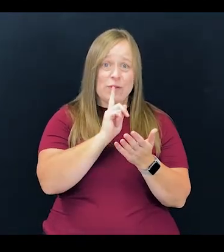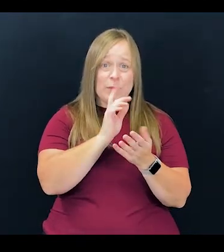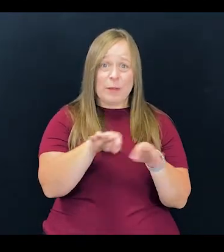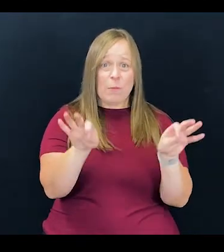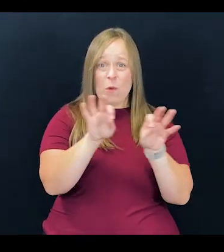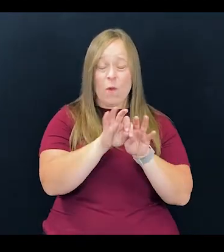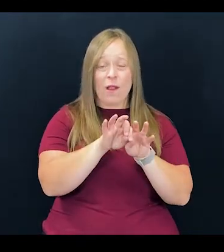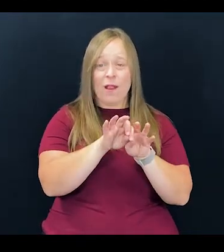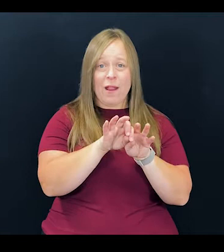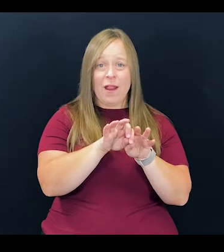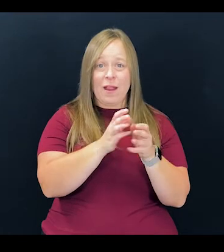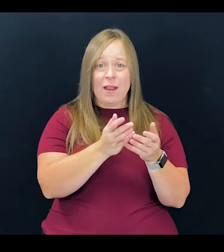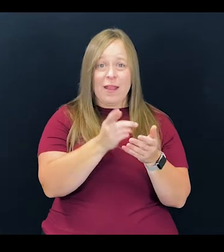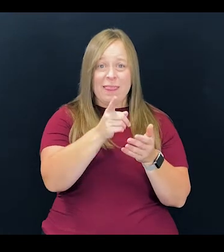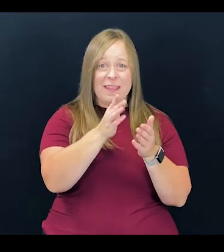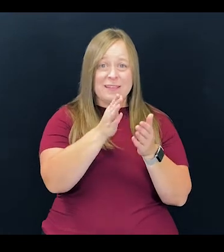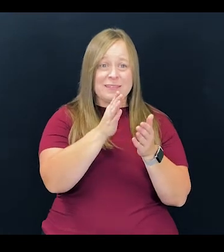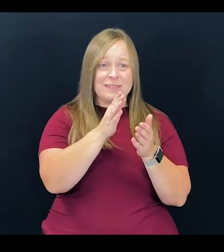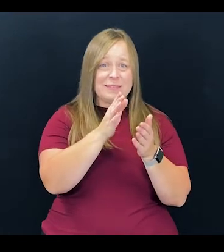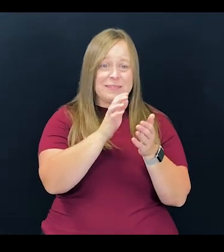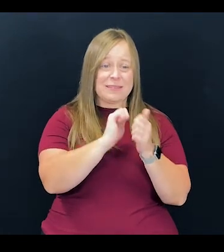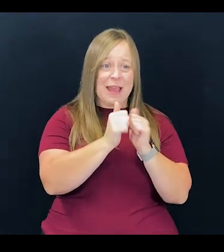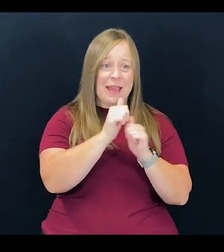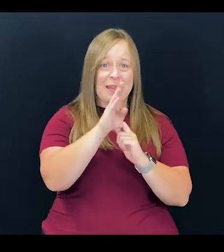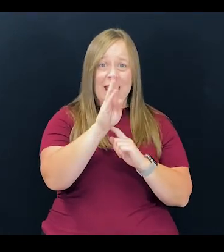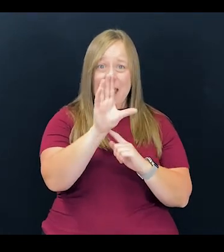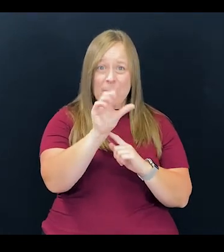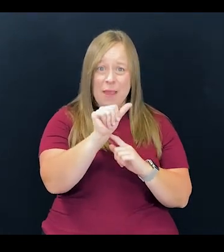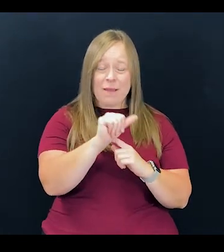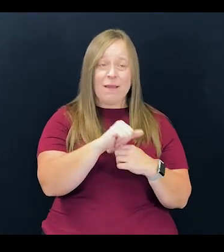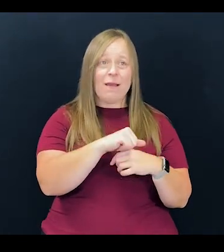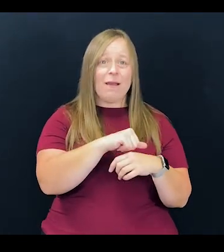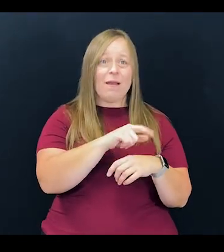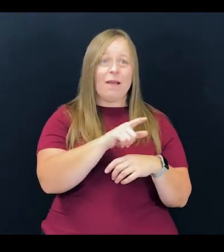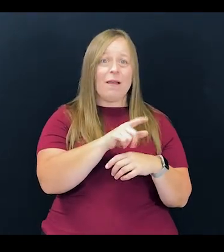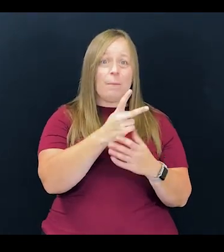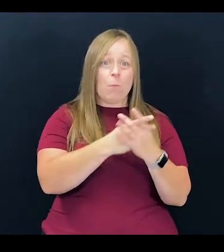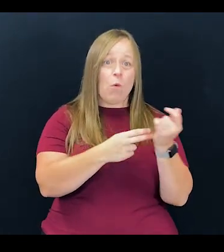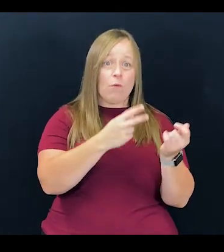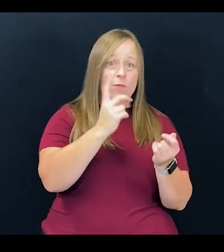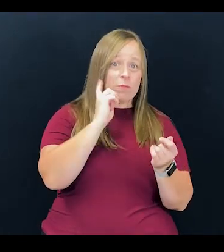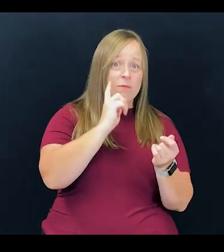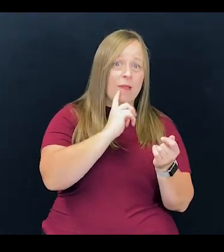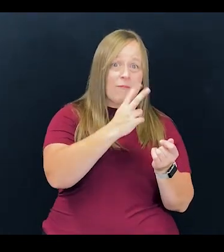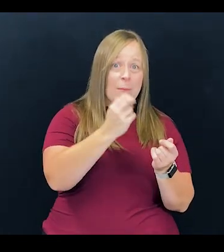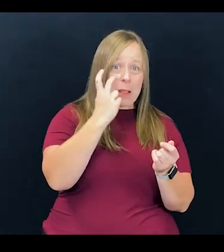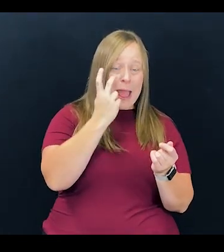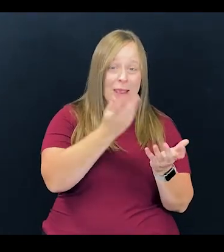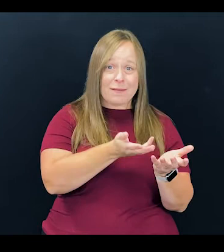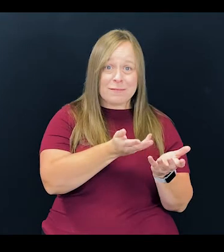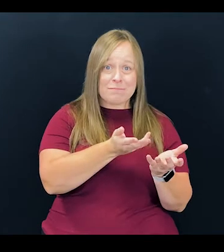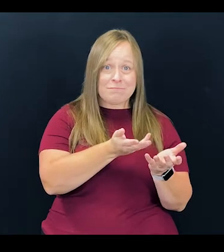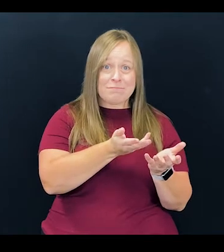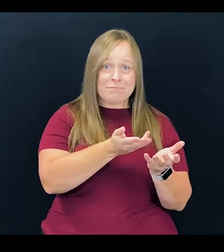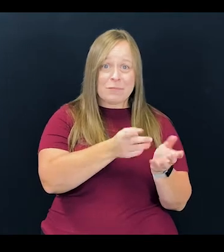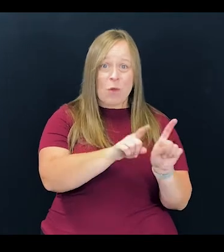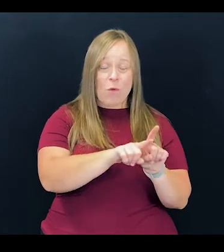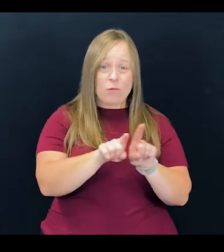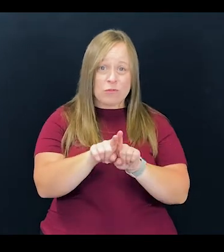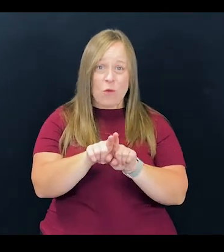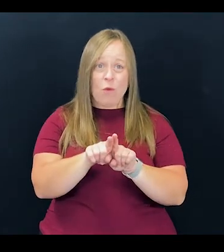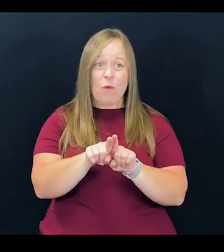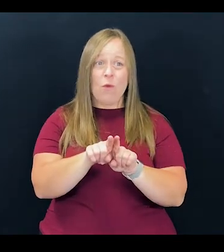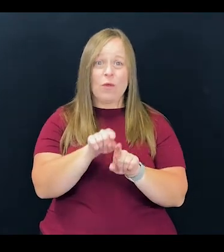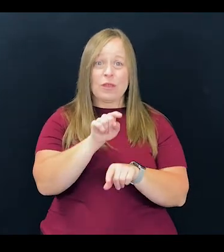is so essential. The fact is that this particular athlete, Becca, she is both blind and deaf. And